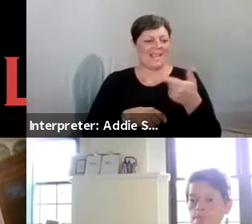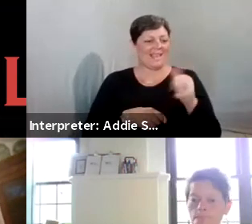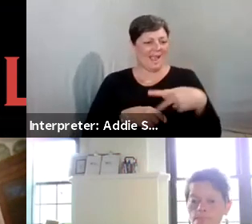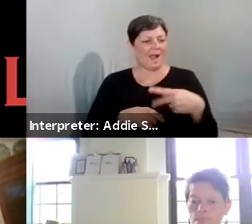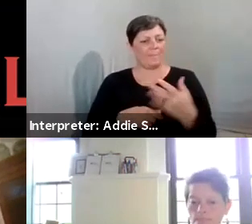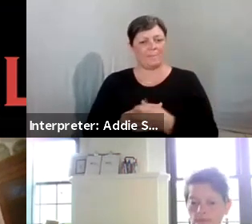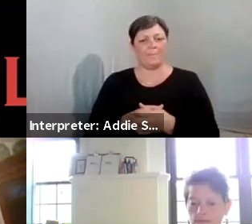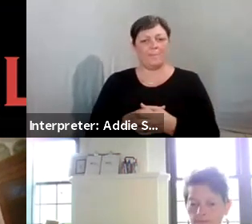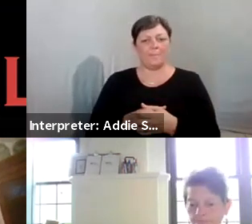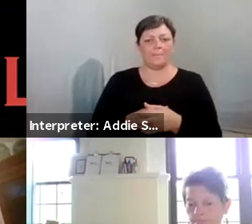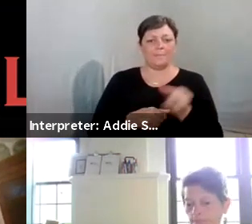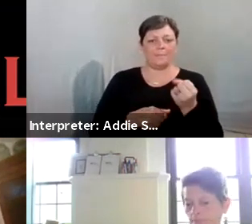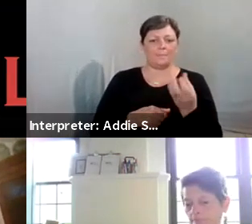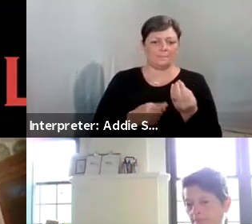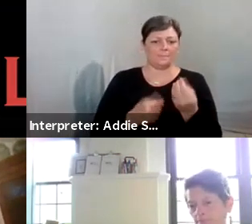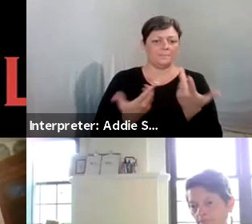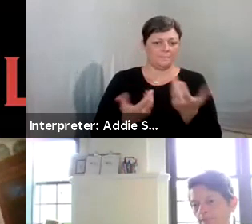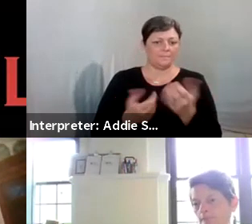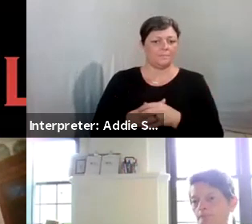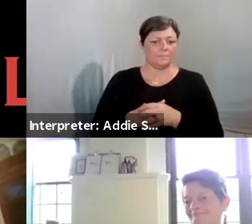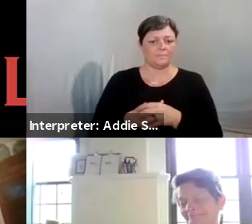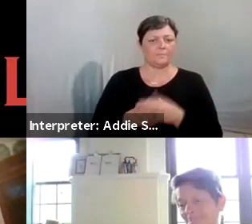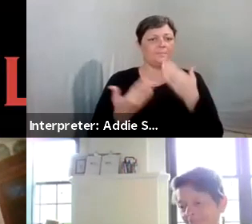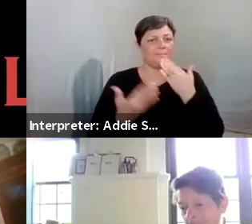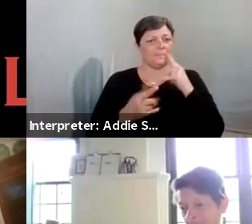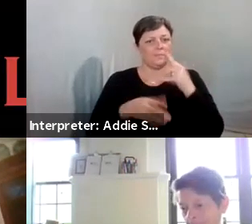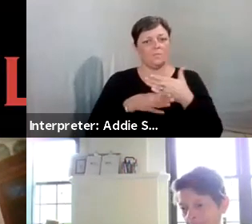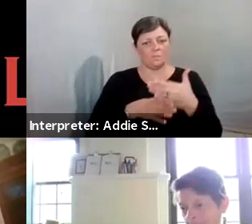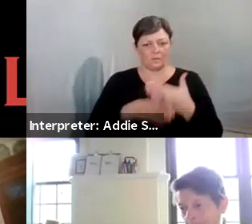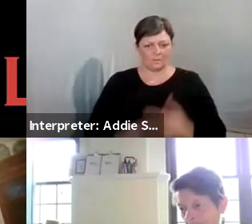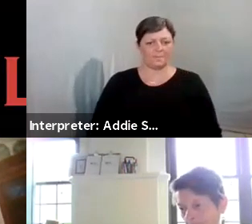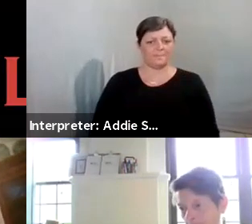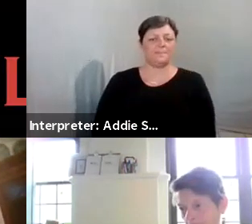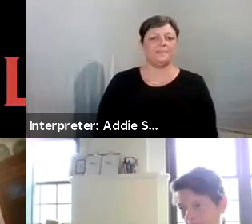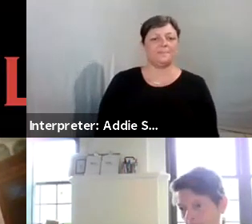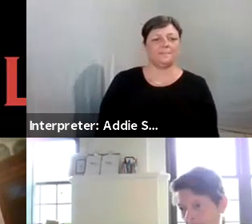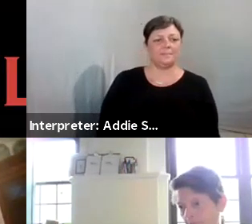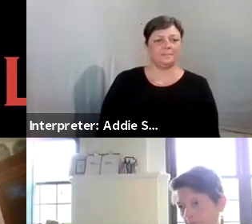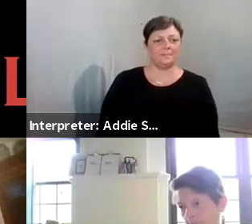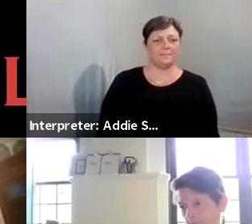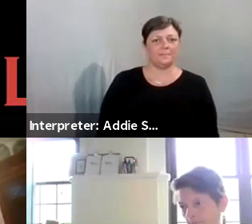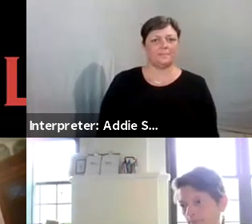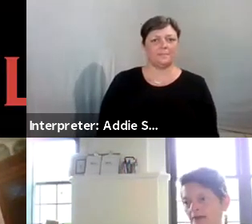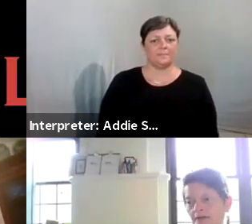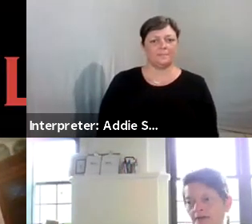whole audience to advertise to. Thank you for sharing that. Absolutely.